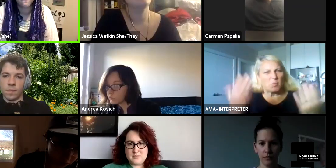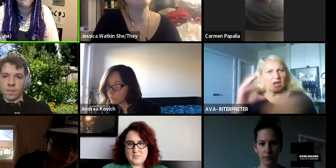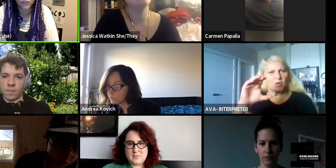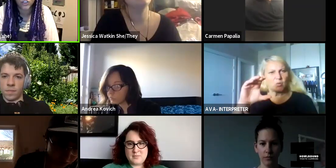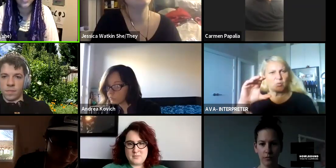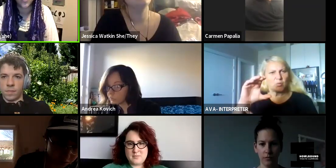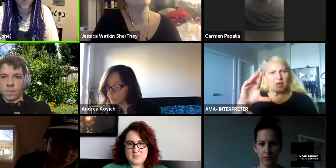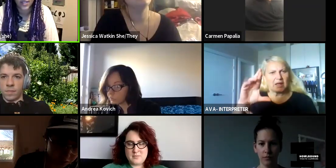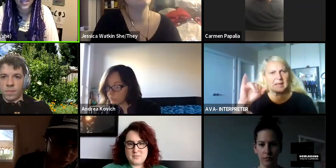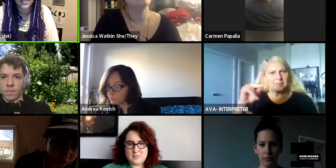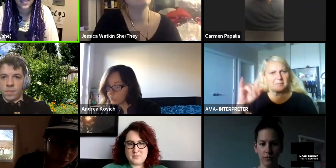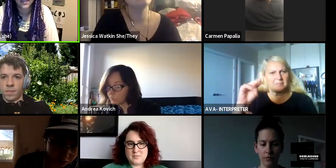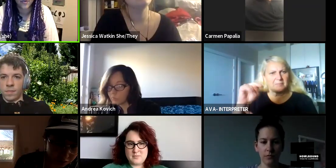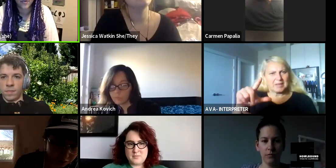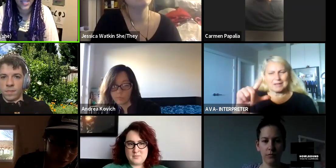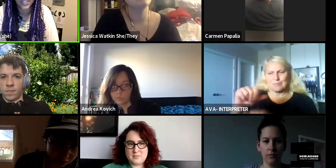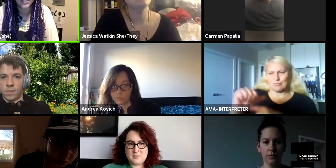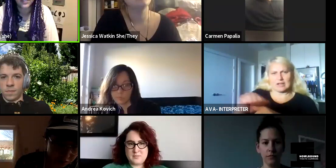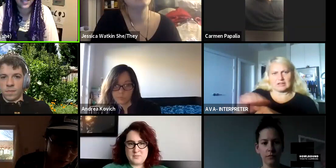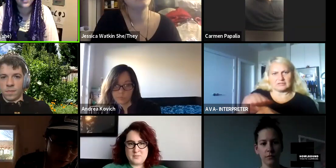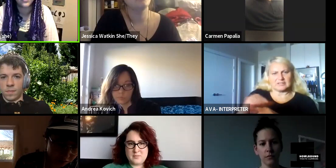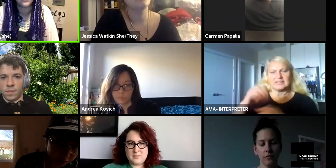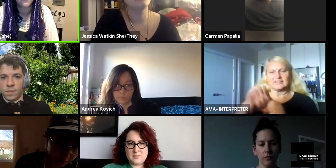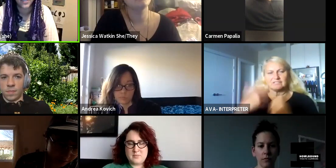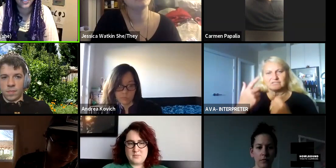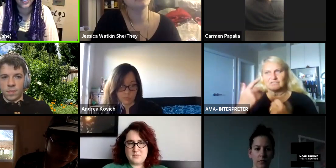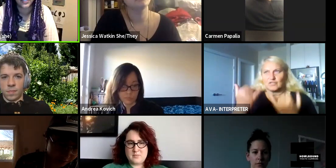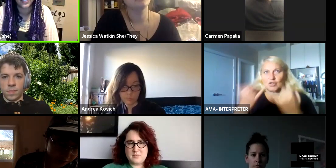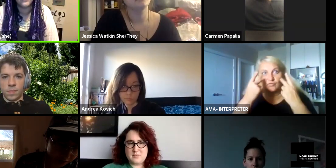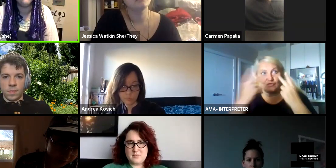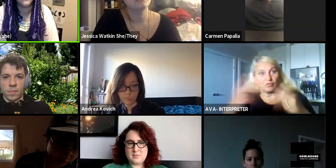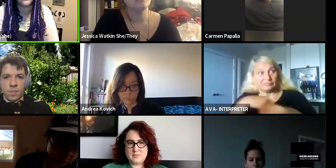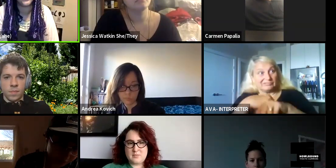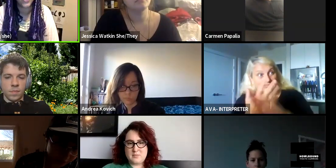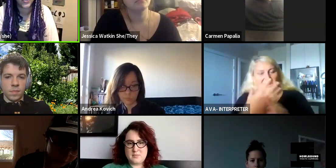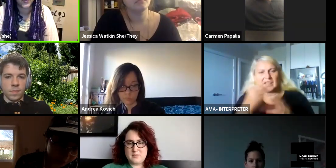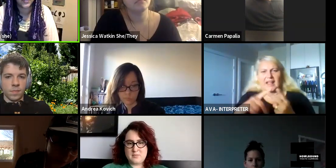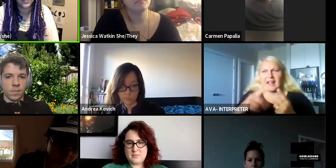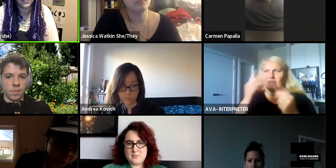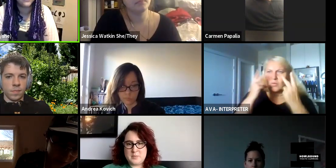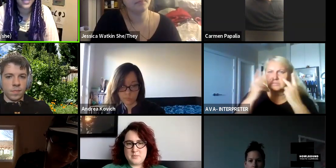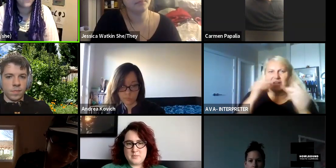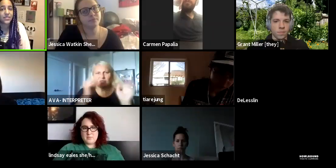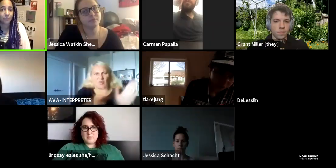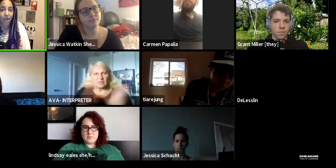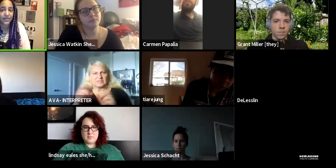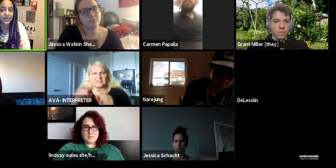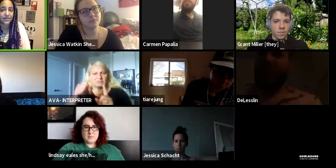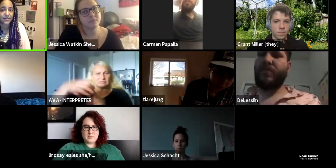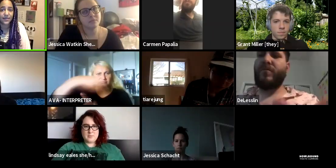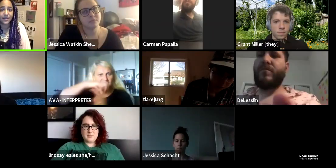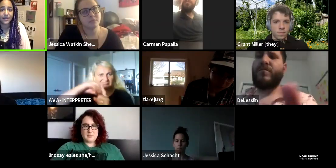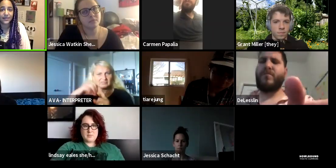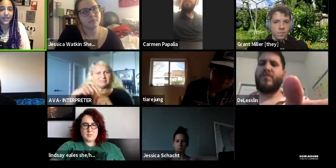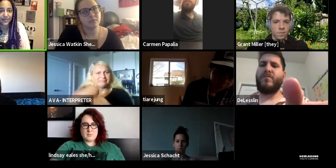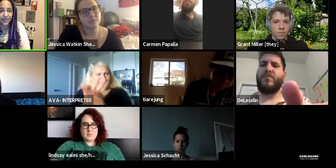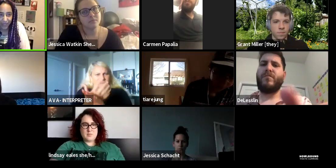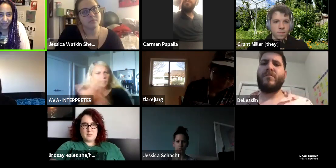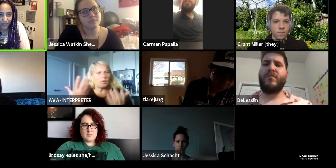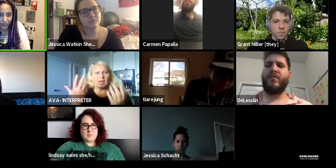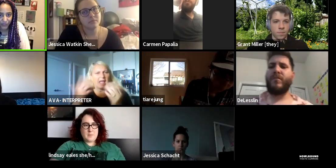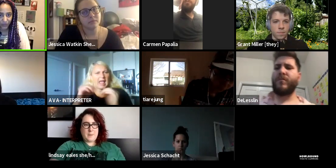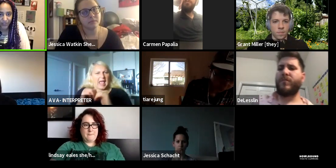of virtual organizing, creation, and collaboration mean to you, and how is it practiced? And